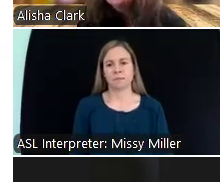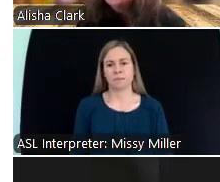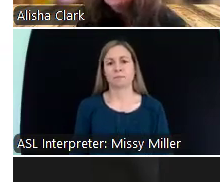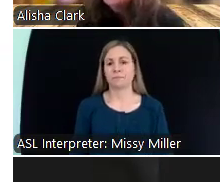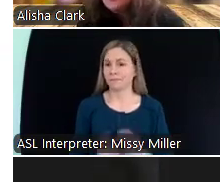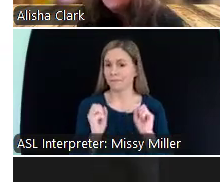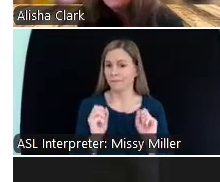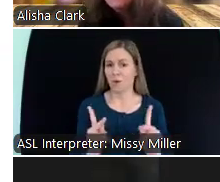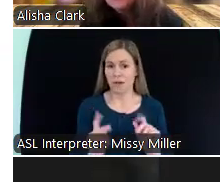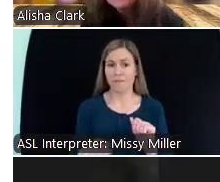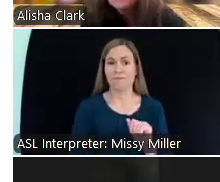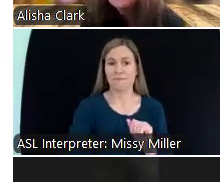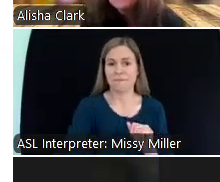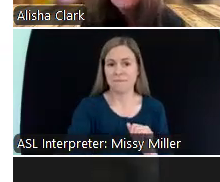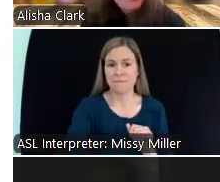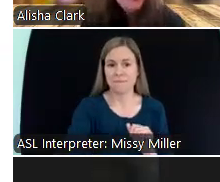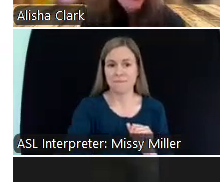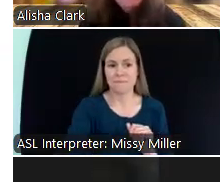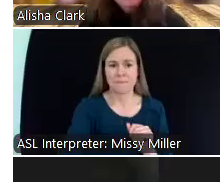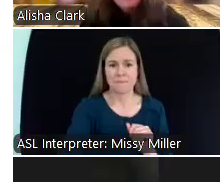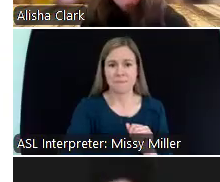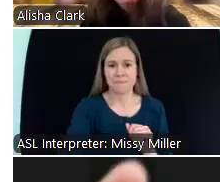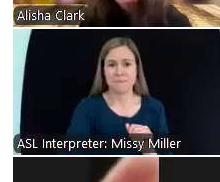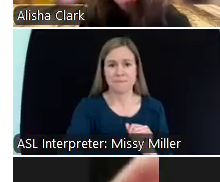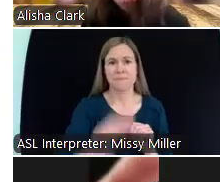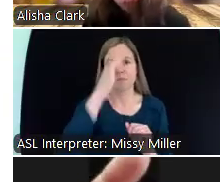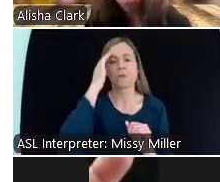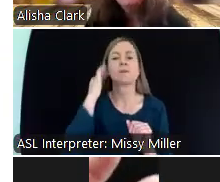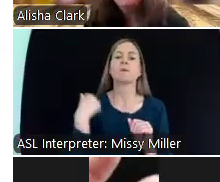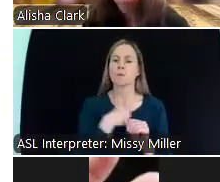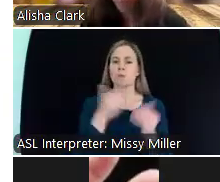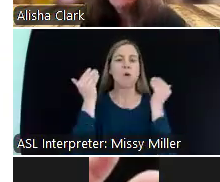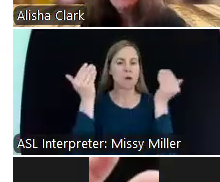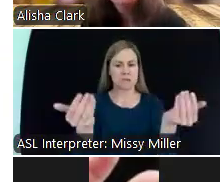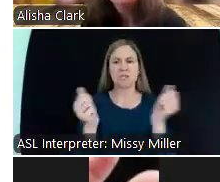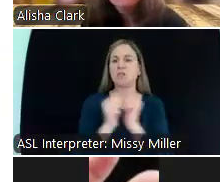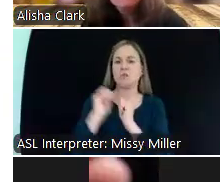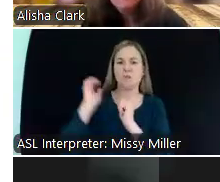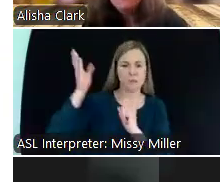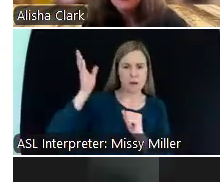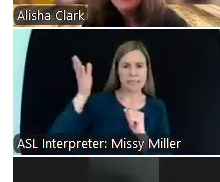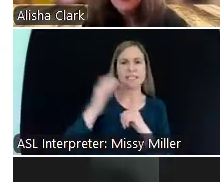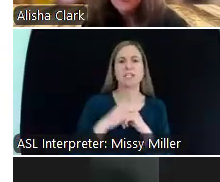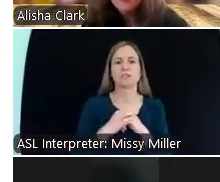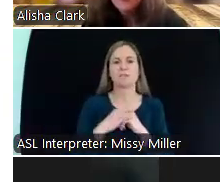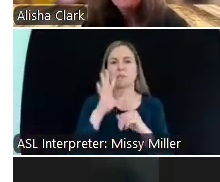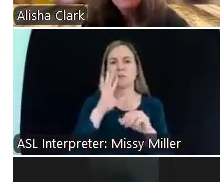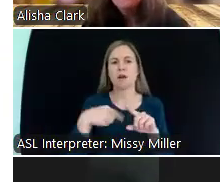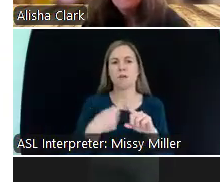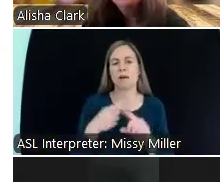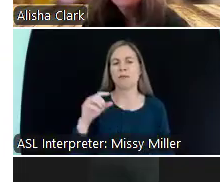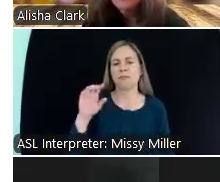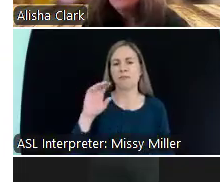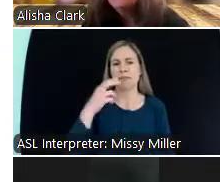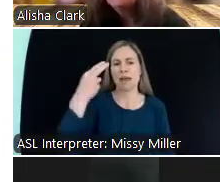All right. Well, if no other questions have come in, I will go ahead and move along to our HCB waiver and our We-